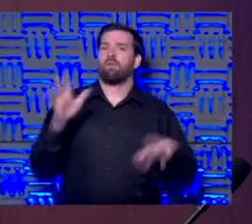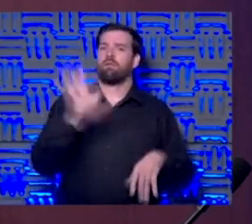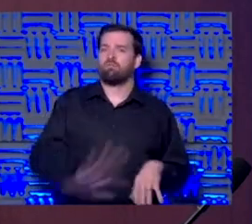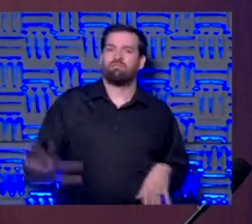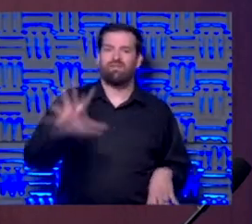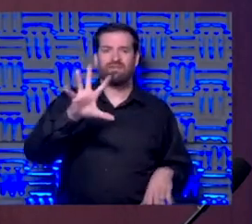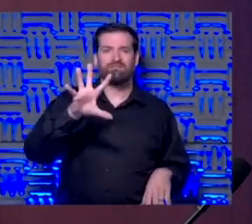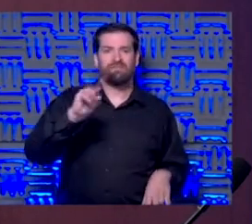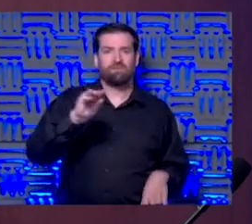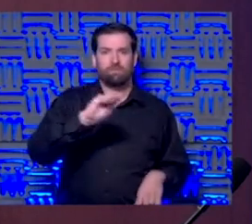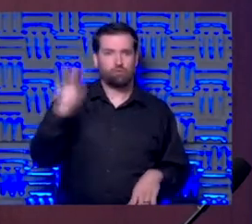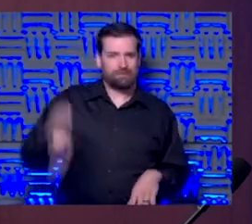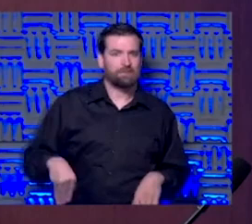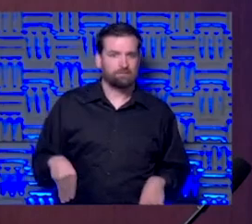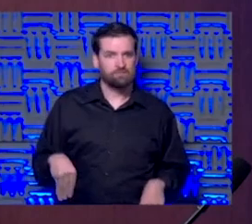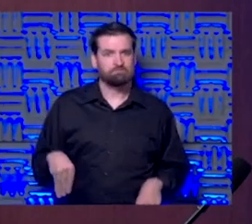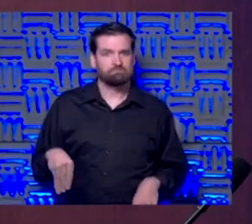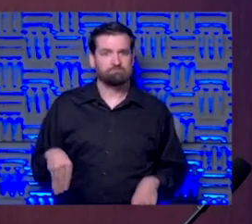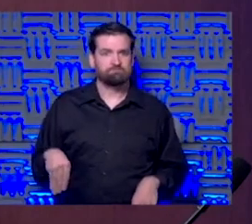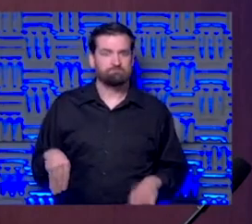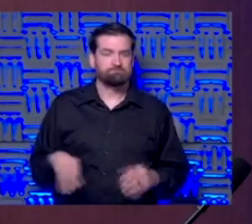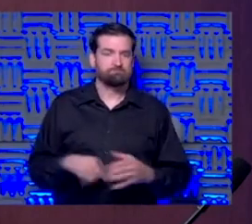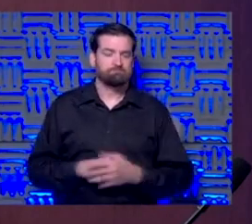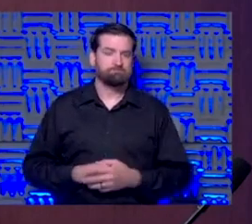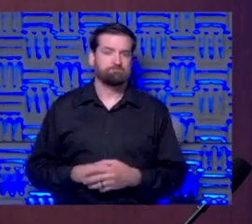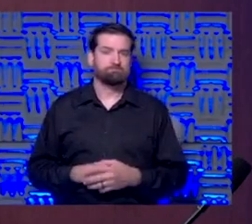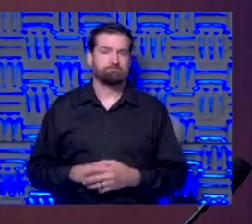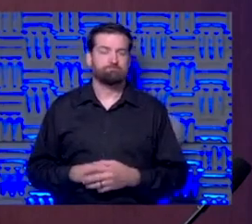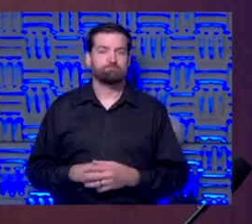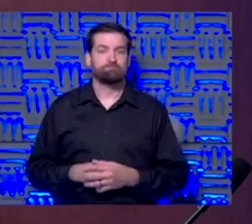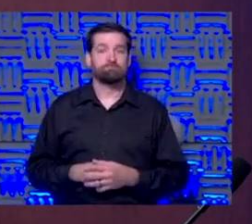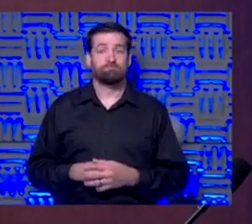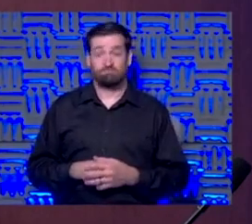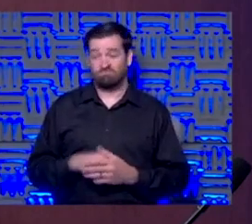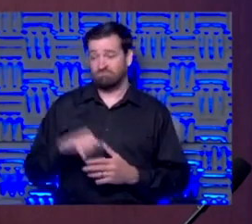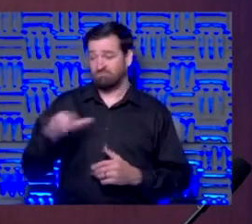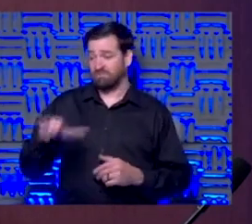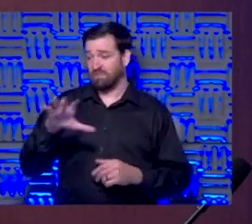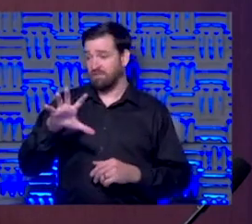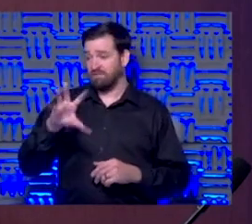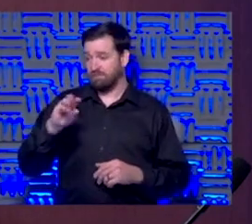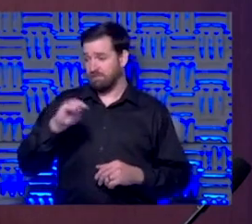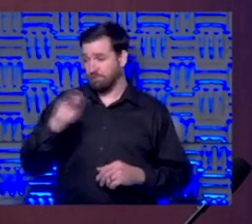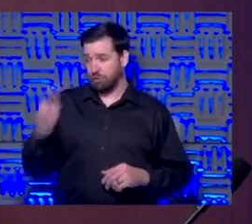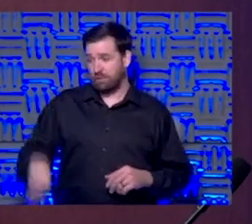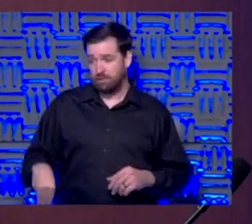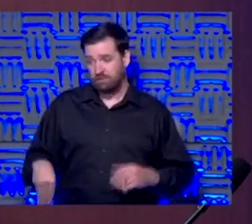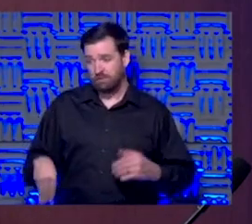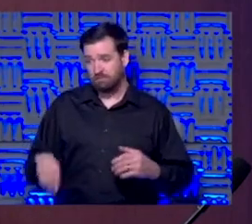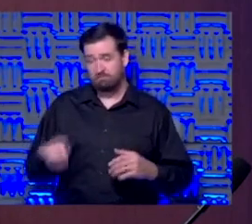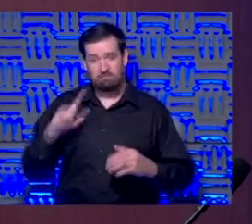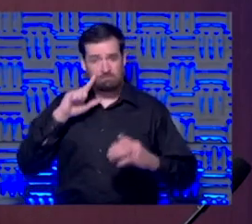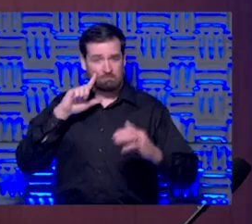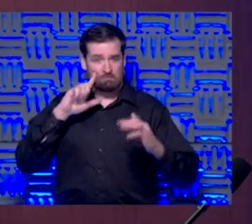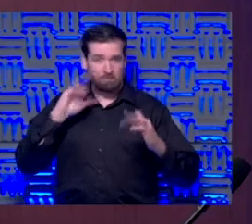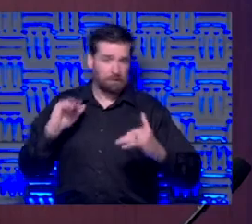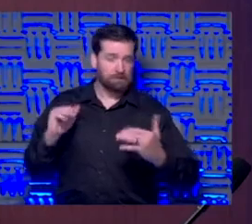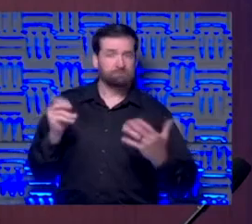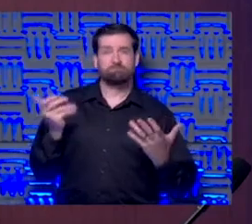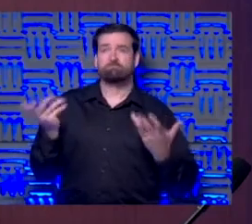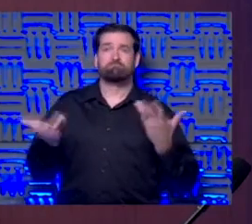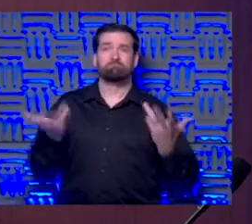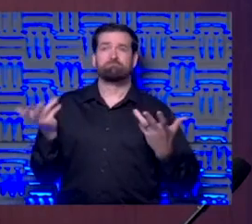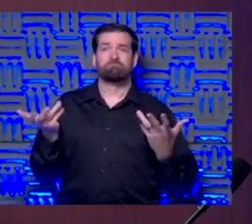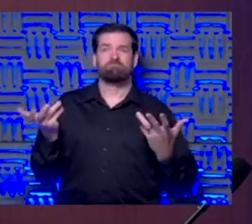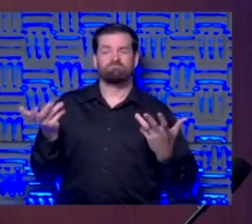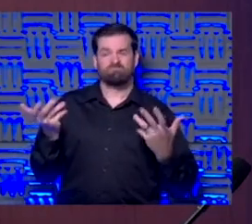50% is kind of what we're looking at. And, you know, in that 50%, we would really expect that, you know, at any given time,